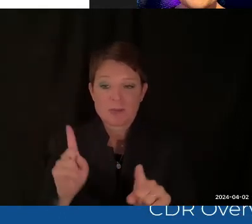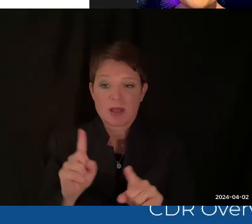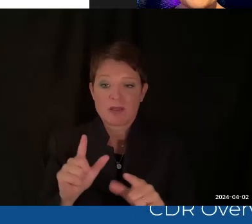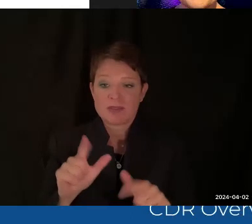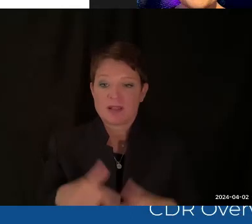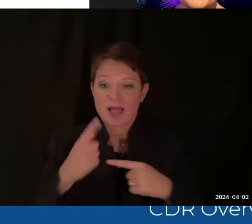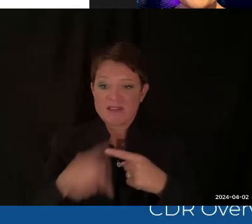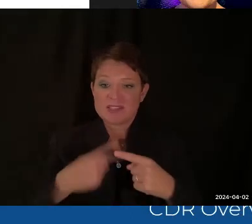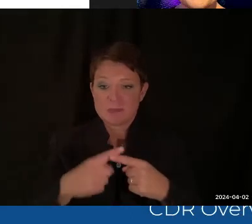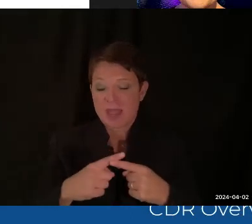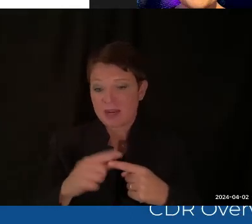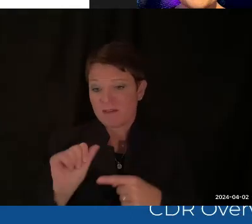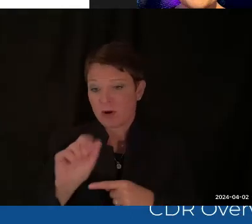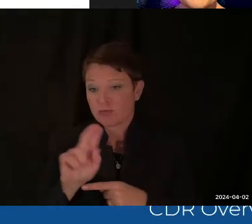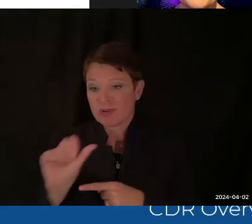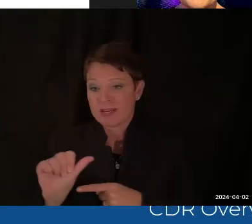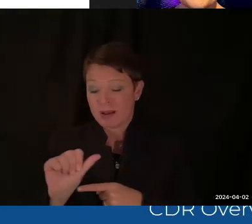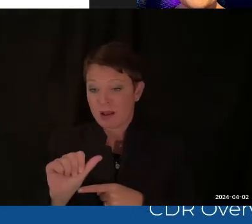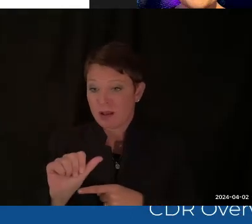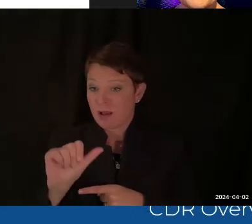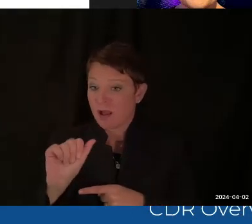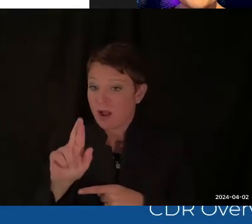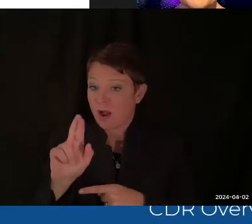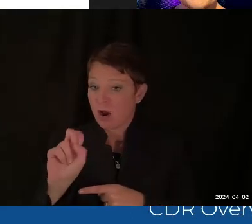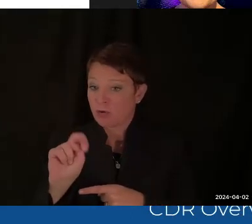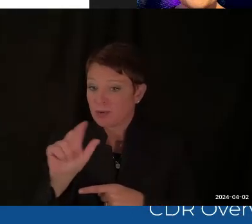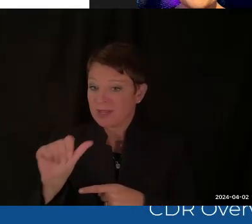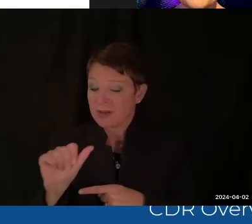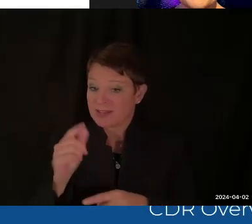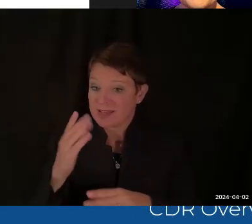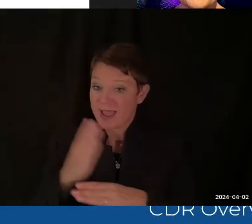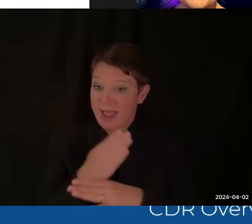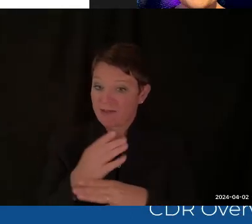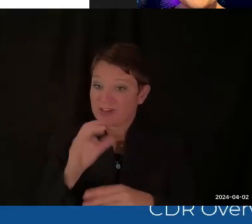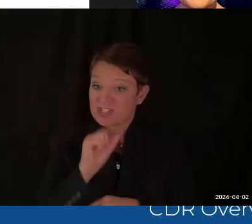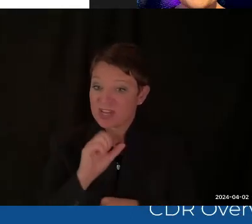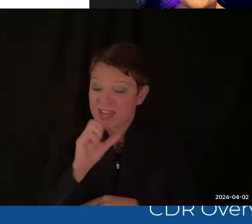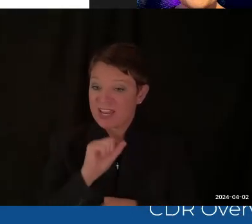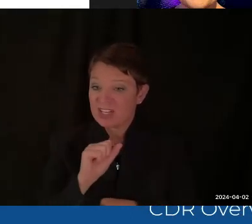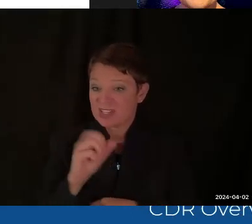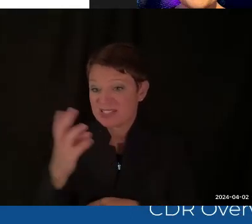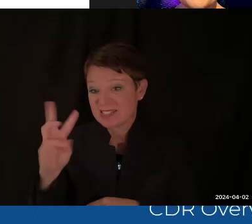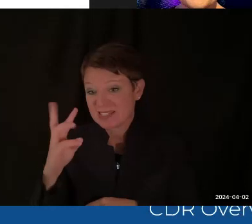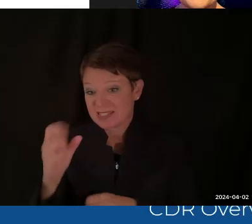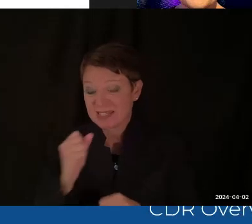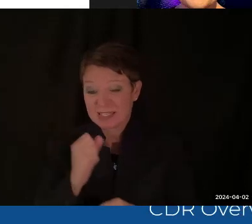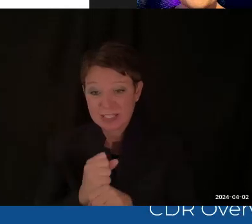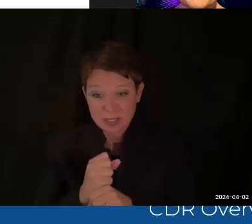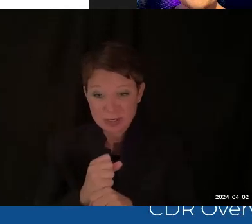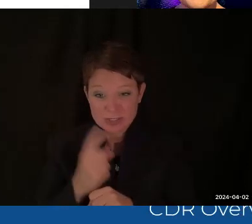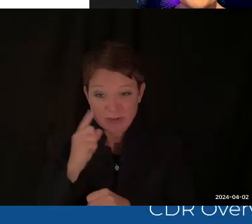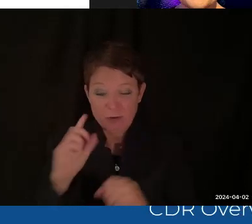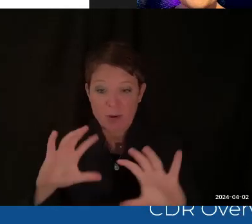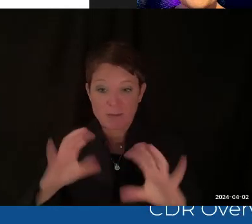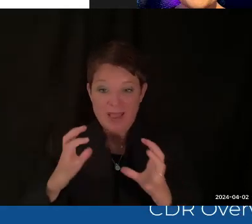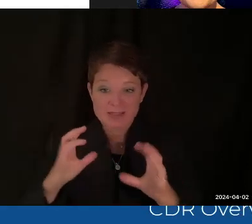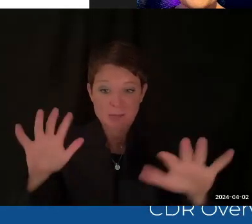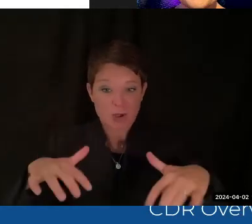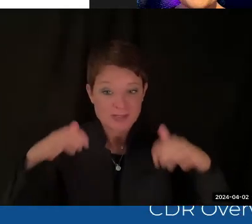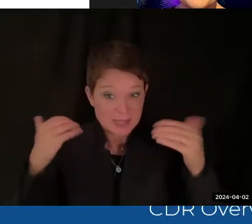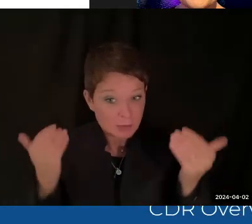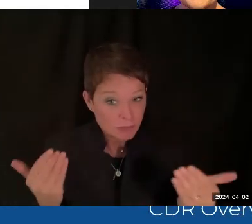lifespan of the arena. If arenas, the average age, is about 16 years for basketball stadiums right